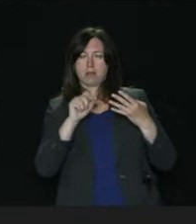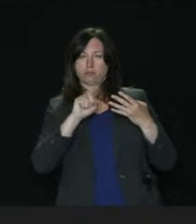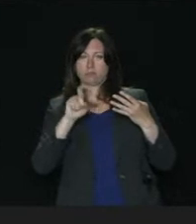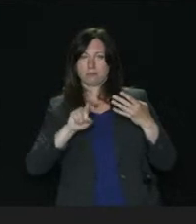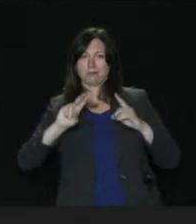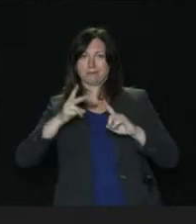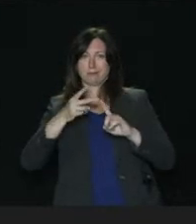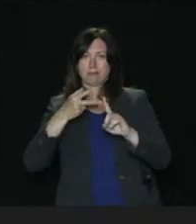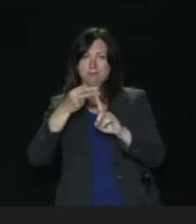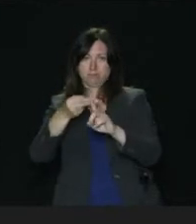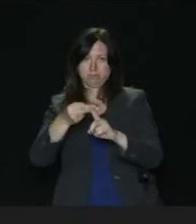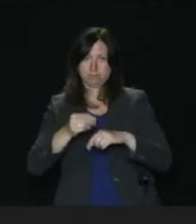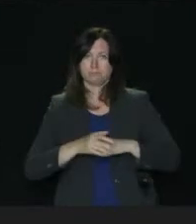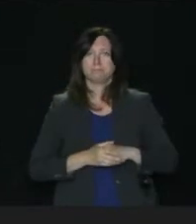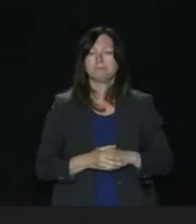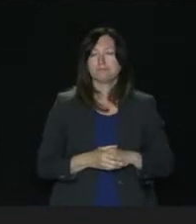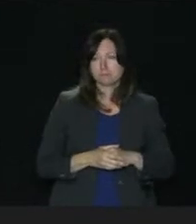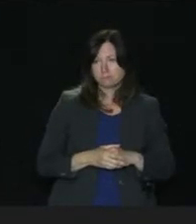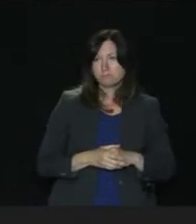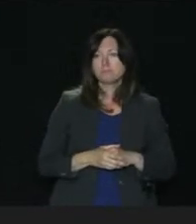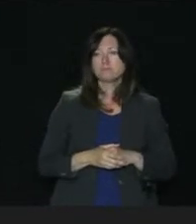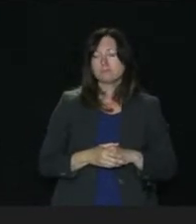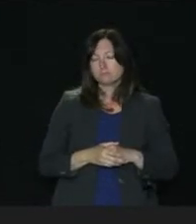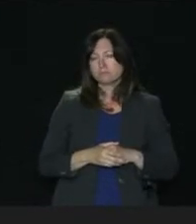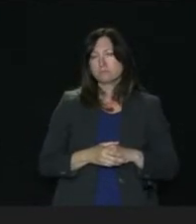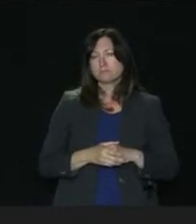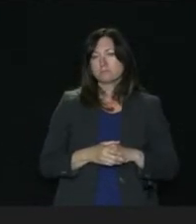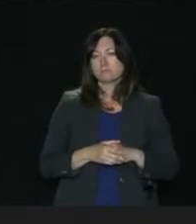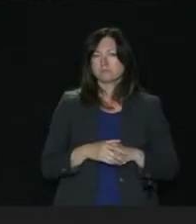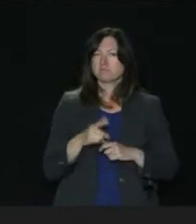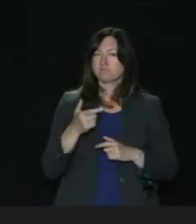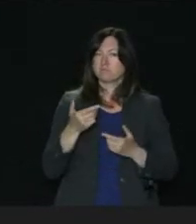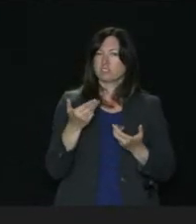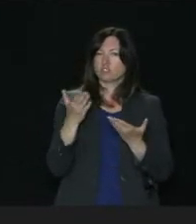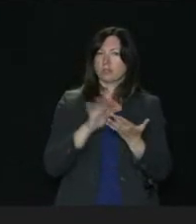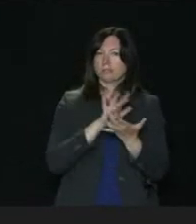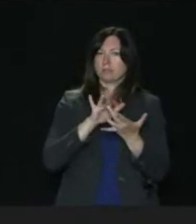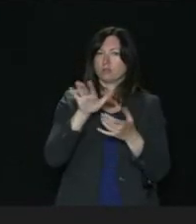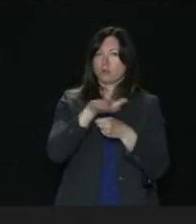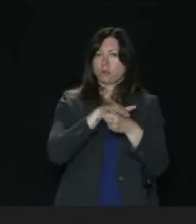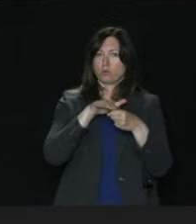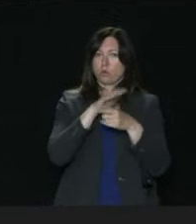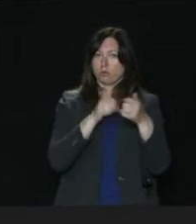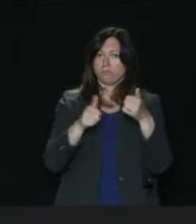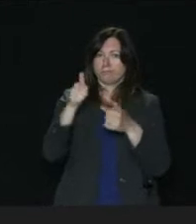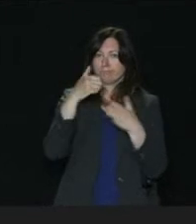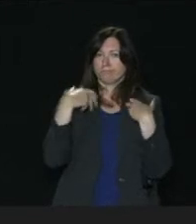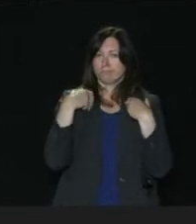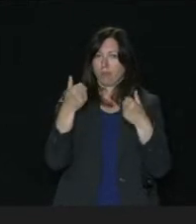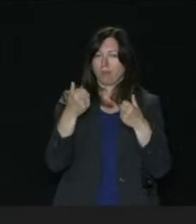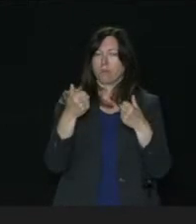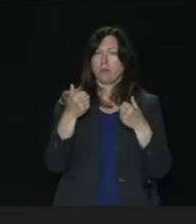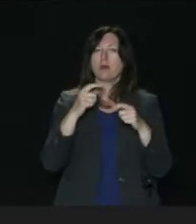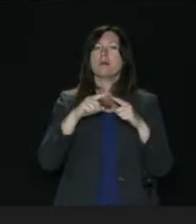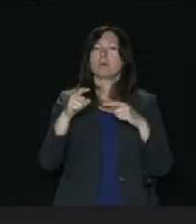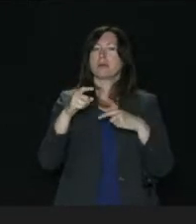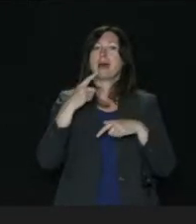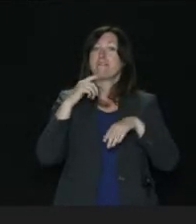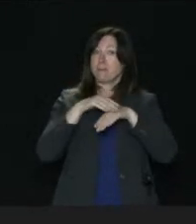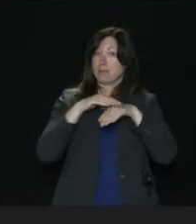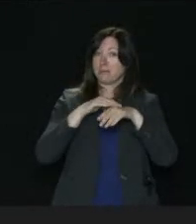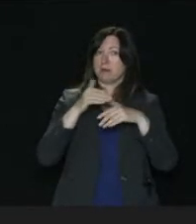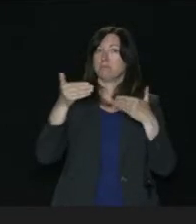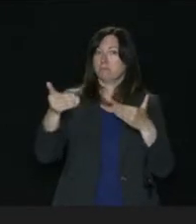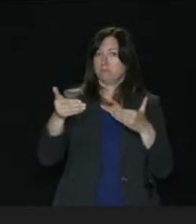vaccine. But you would have to discuss with the local authorities. But so just remember this minimum interval, don't go